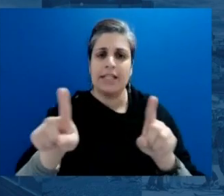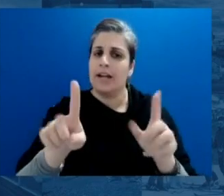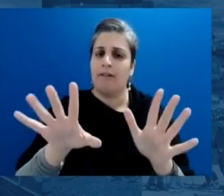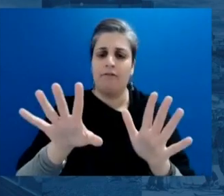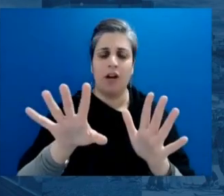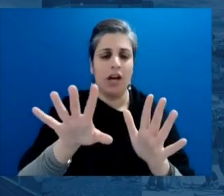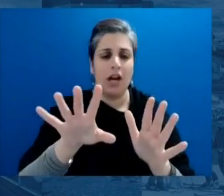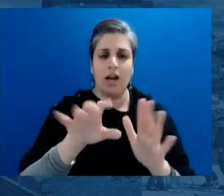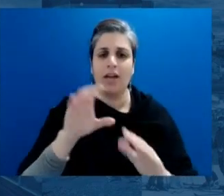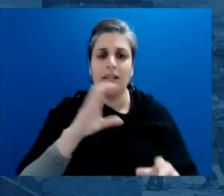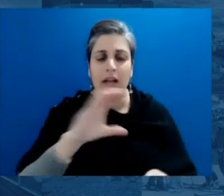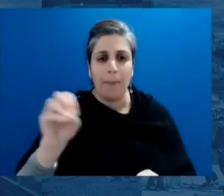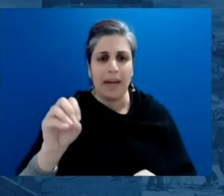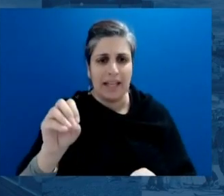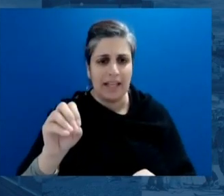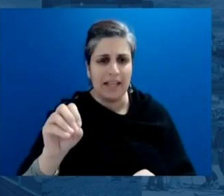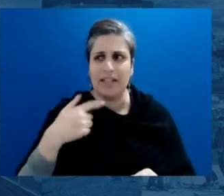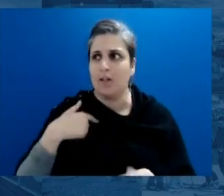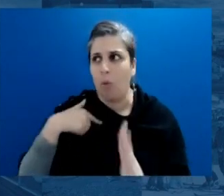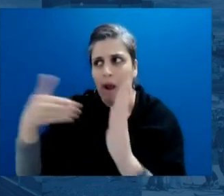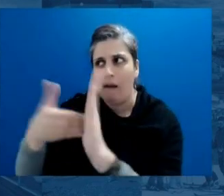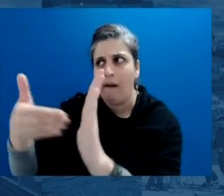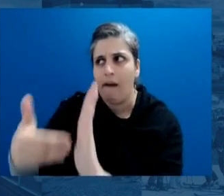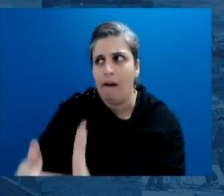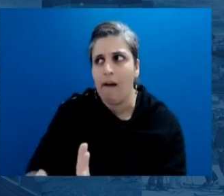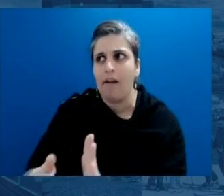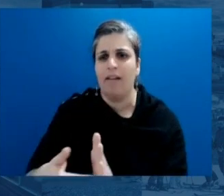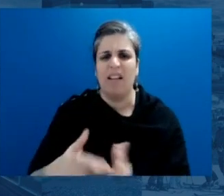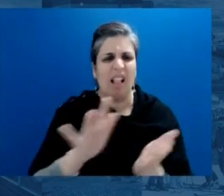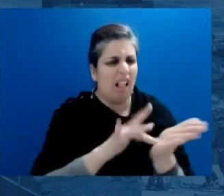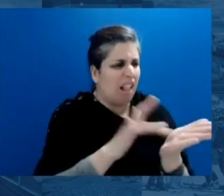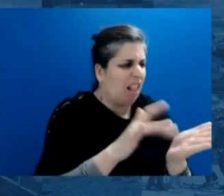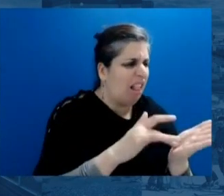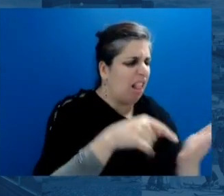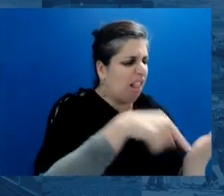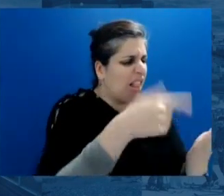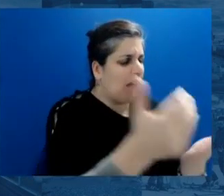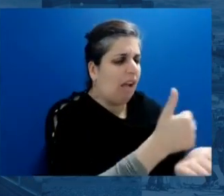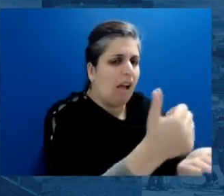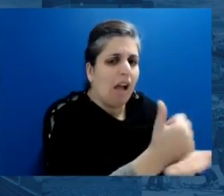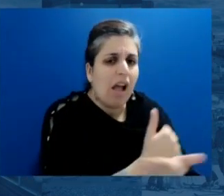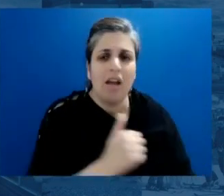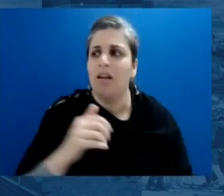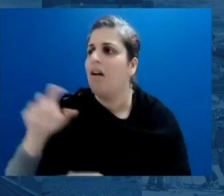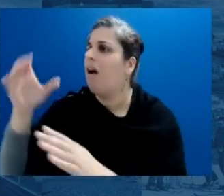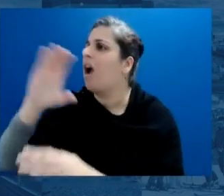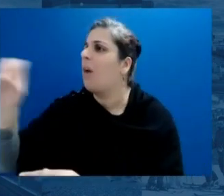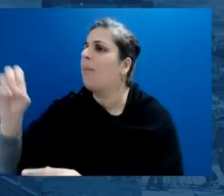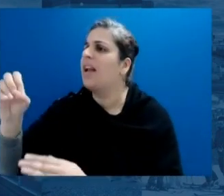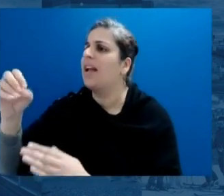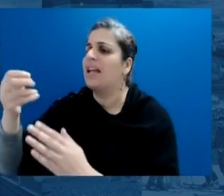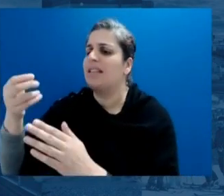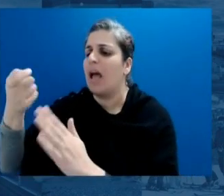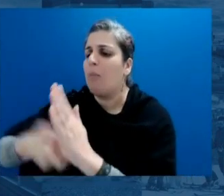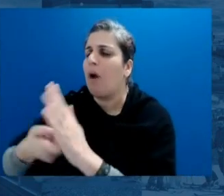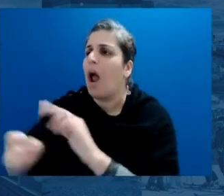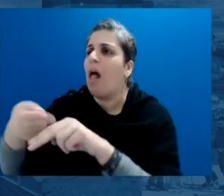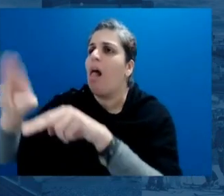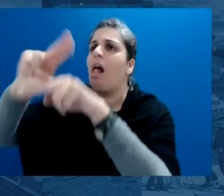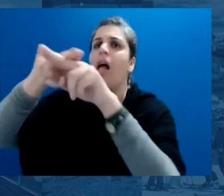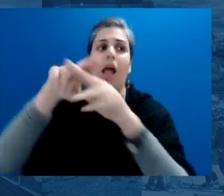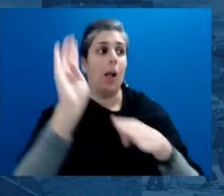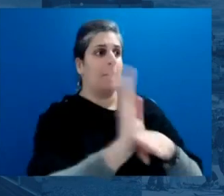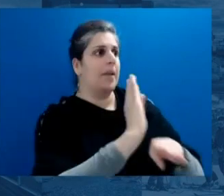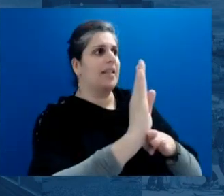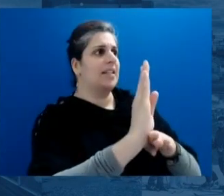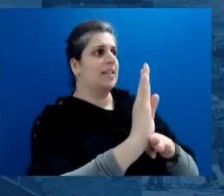New Yorkers. From predatory debt collectors to companies that price gouge to businesses that make promises that they know that